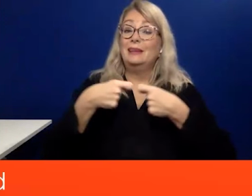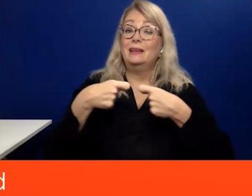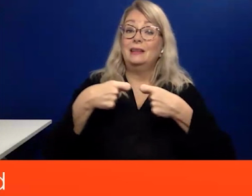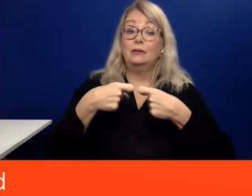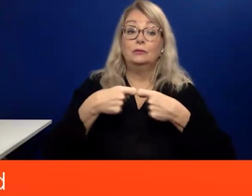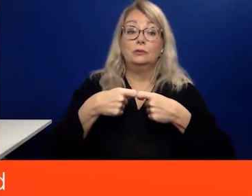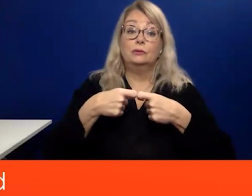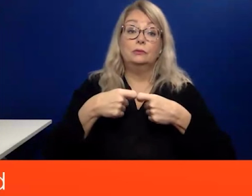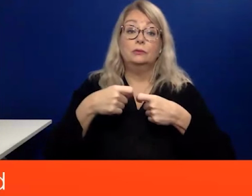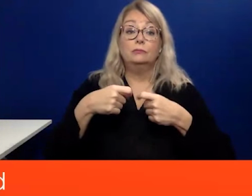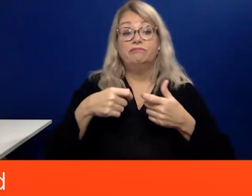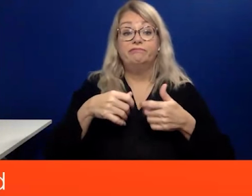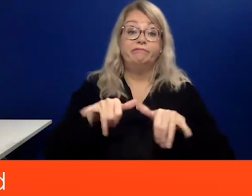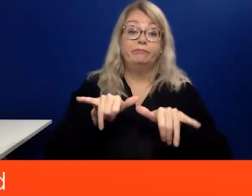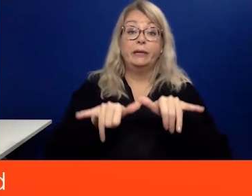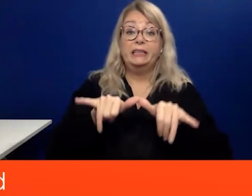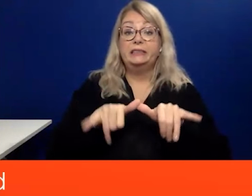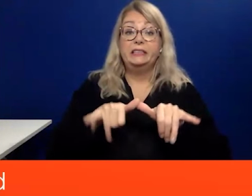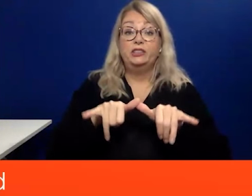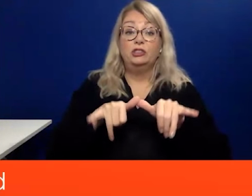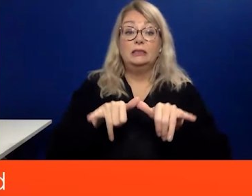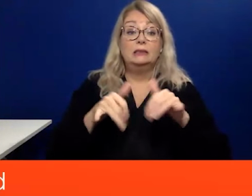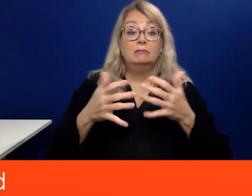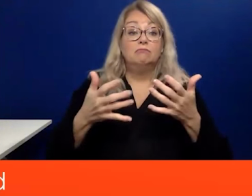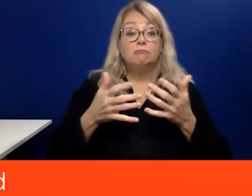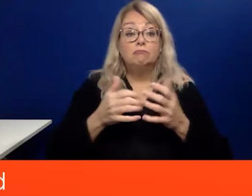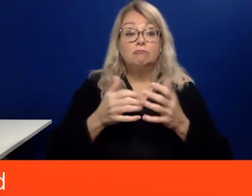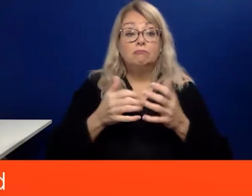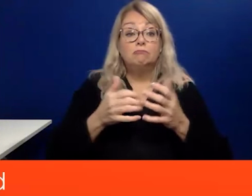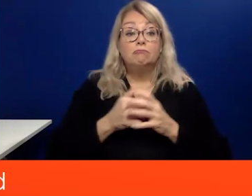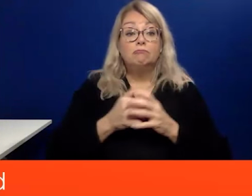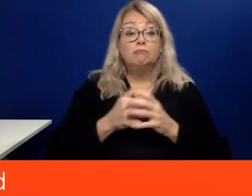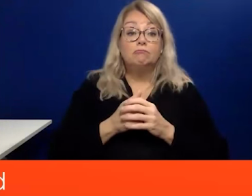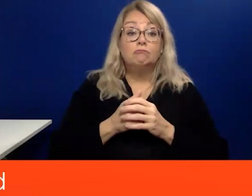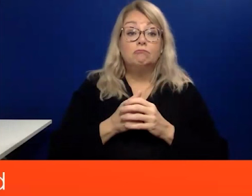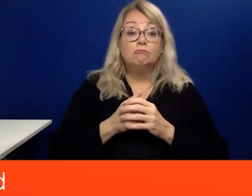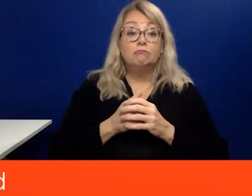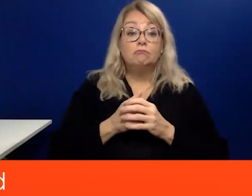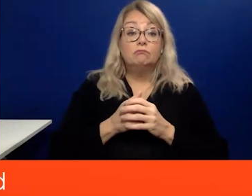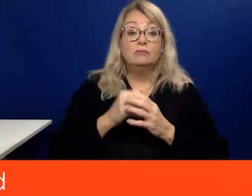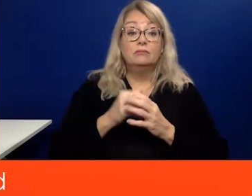it? How complex would that gadget need to be? Manufacturing, there you go, Mark.